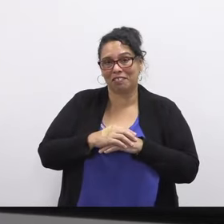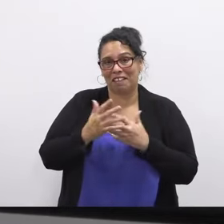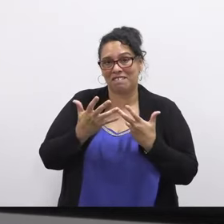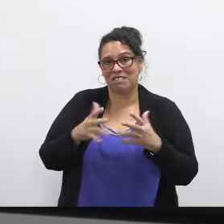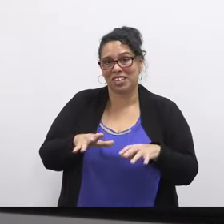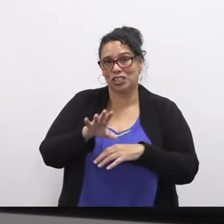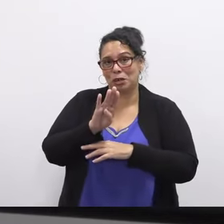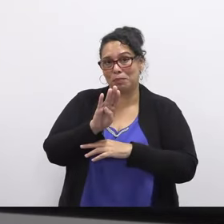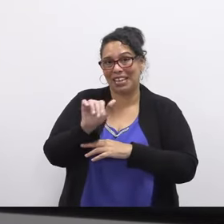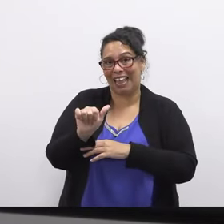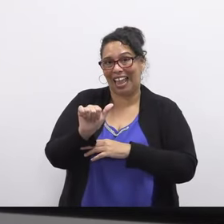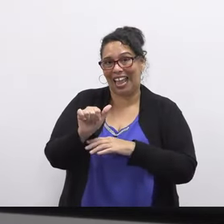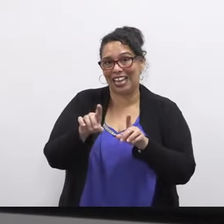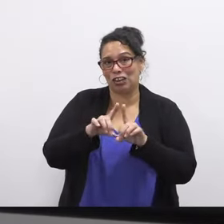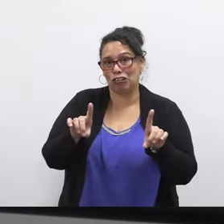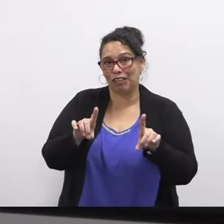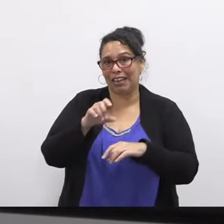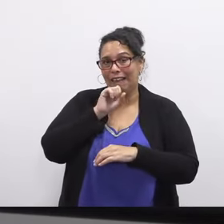by 19 years old.